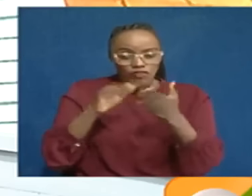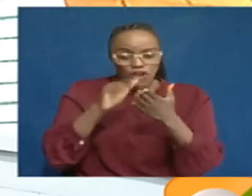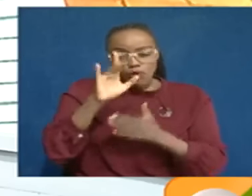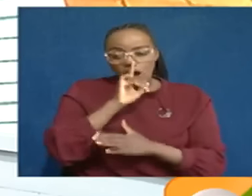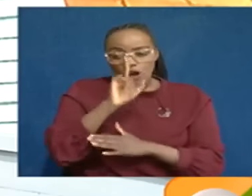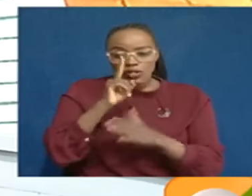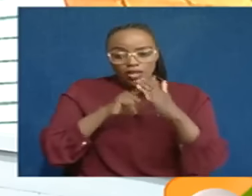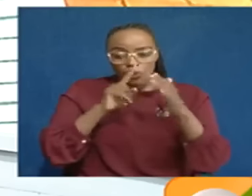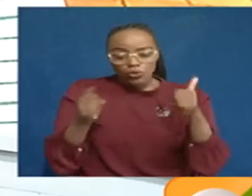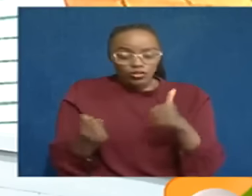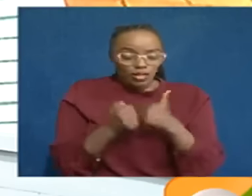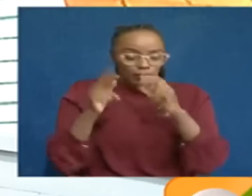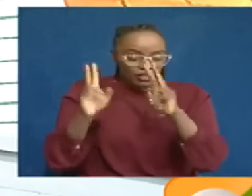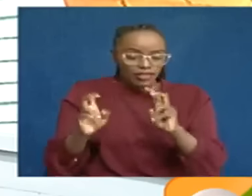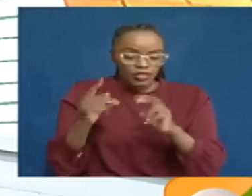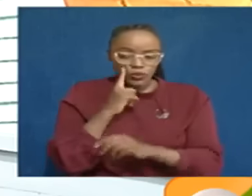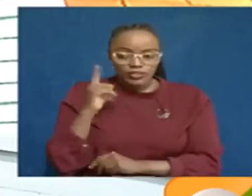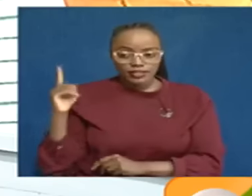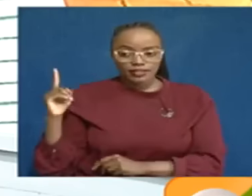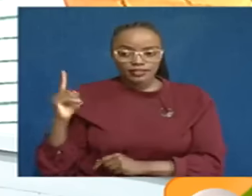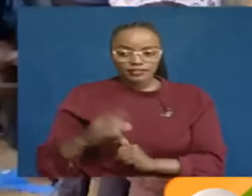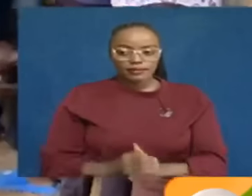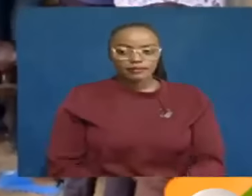directions on the matter. Take a listen.